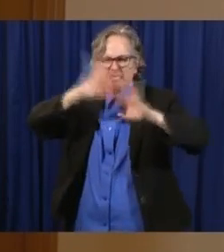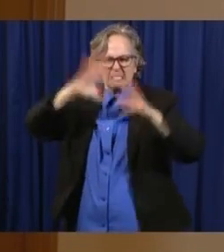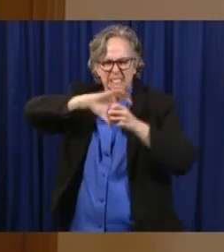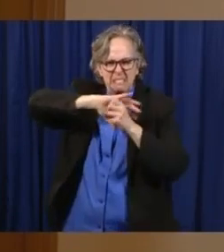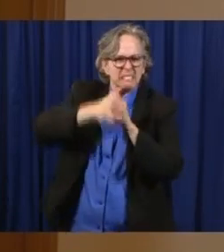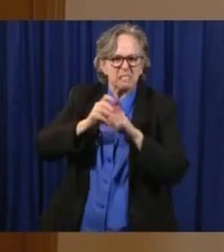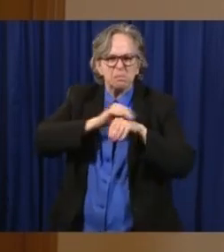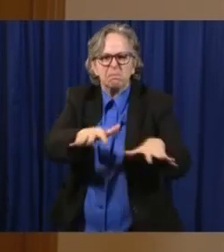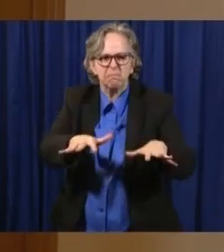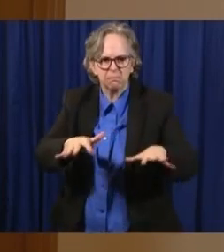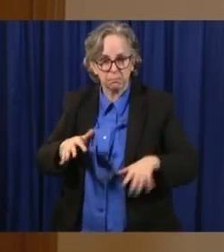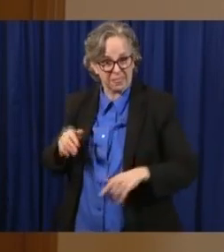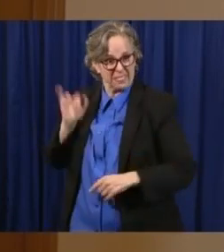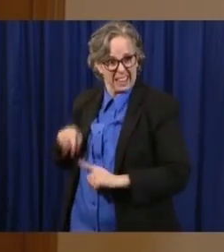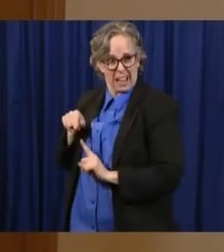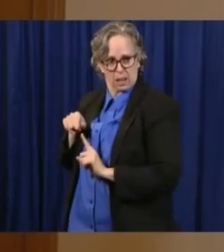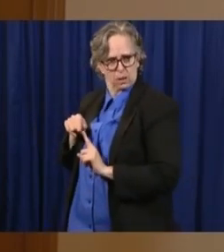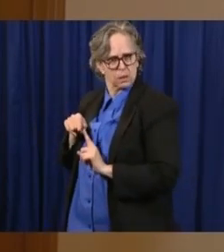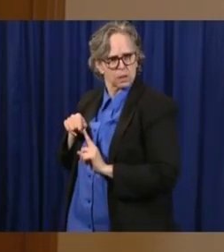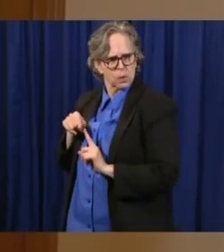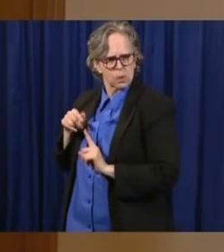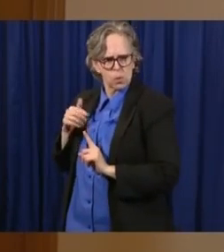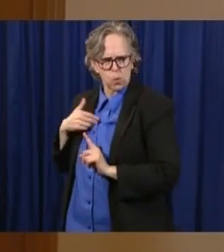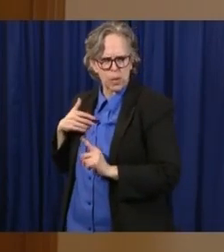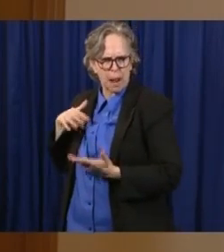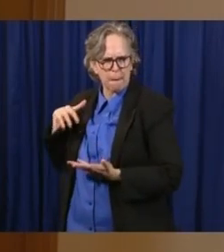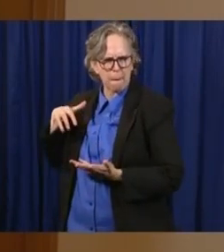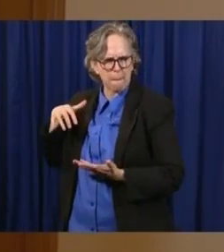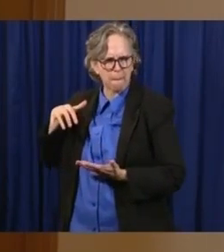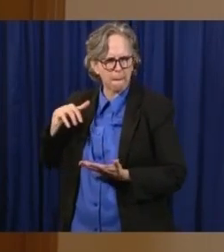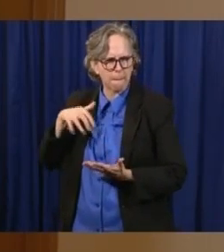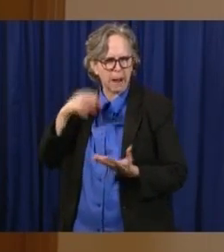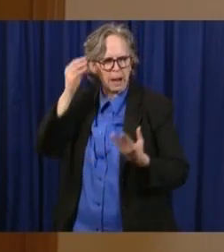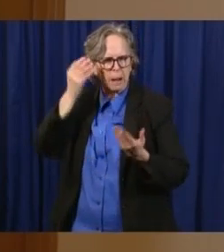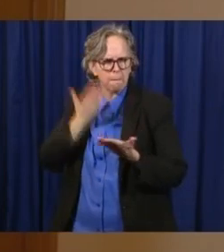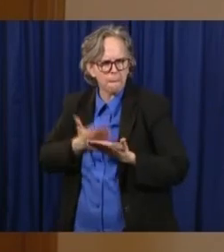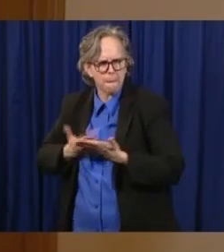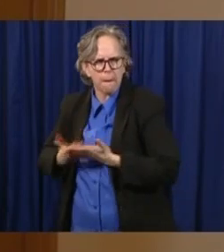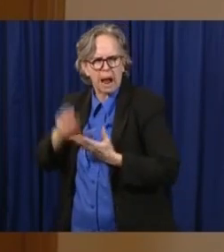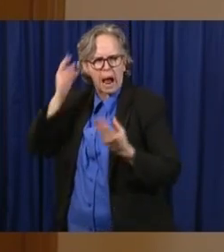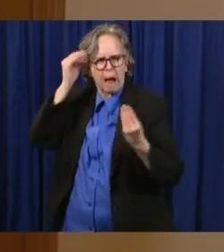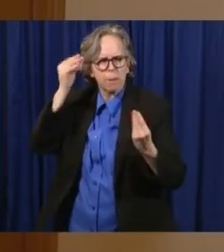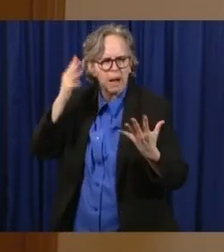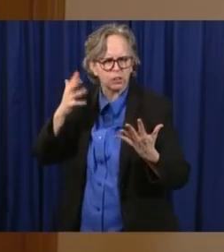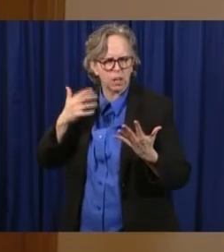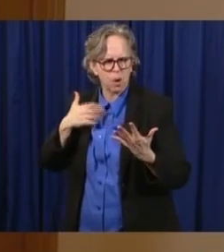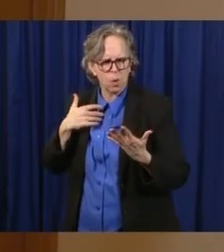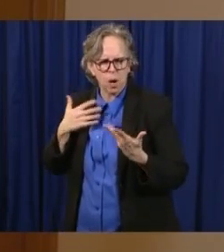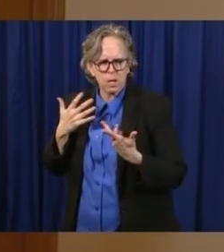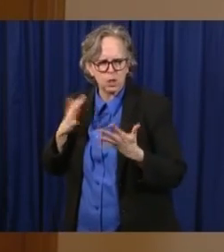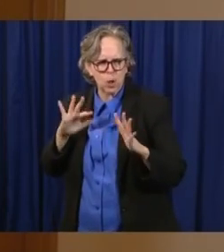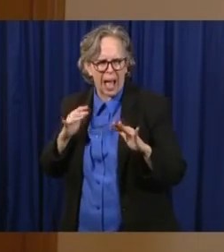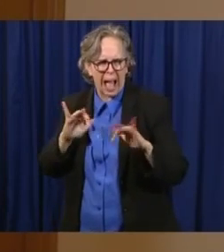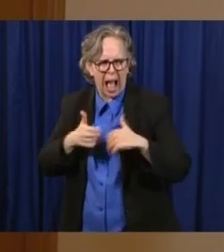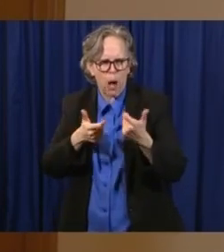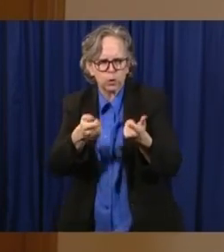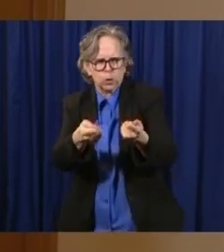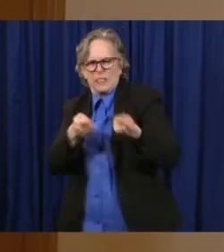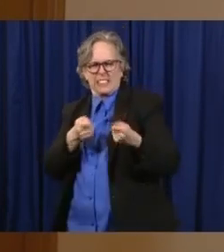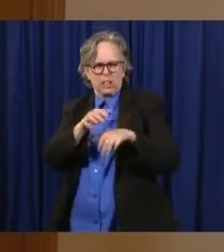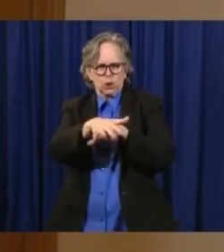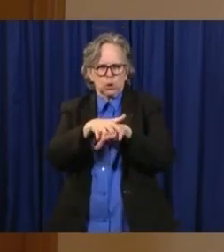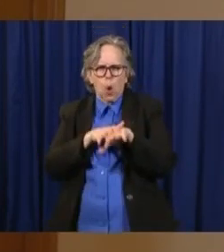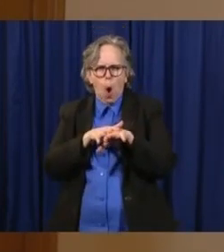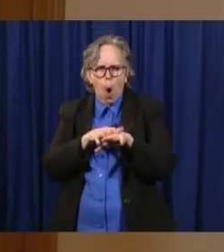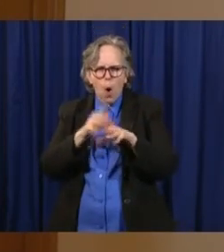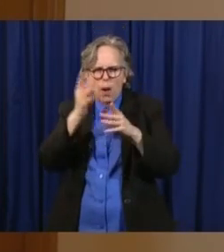disease for which there is no cure yet, for which everyone in the entire world was susceptible. So these models, I want to tell you more